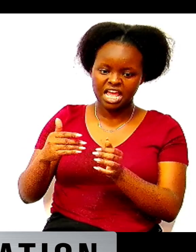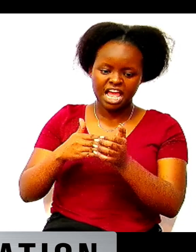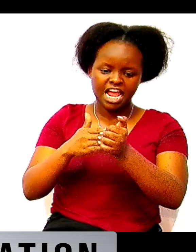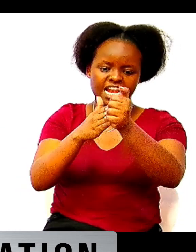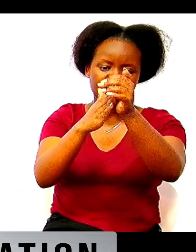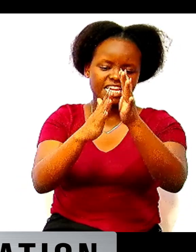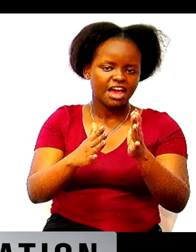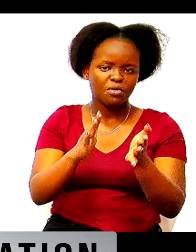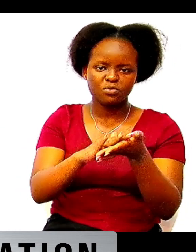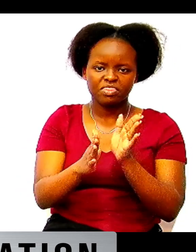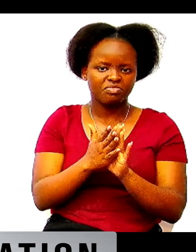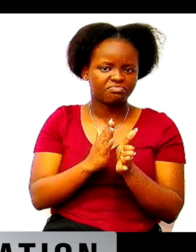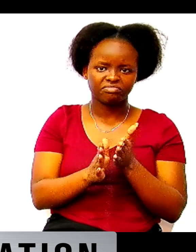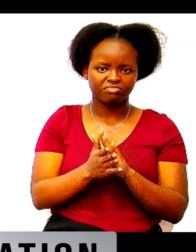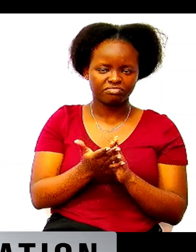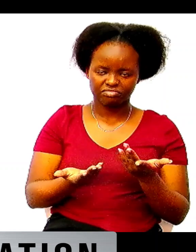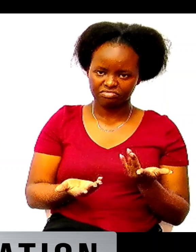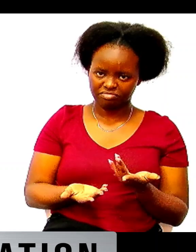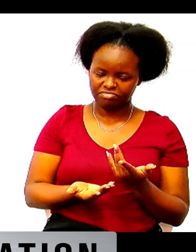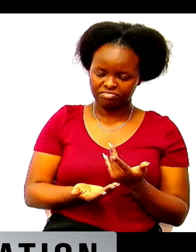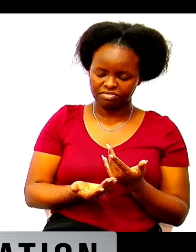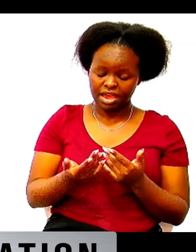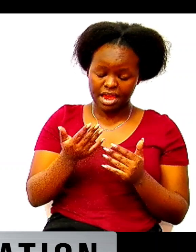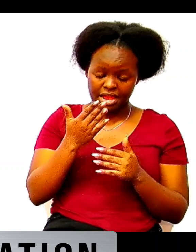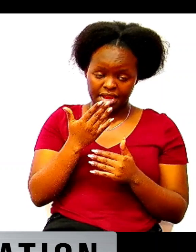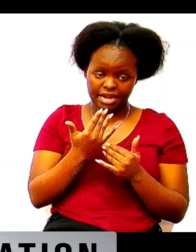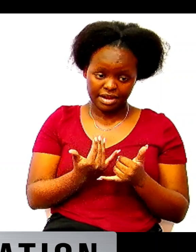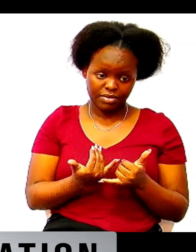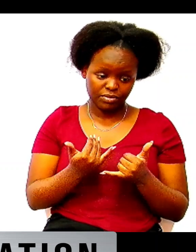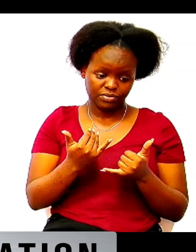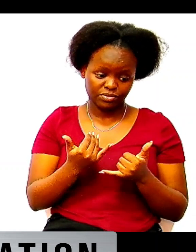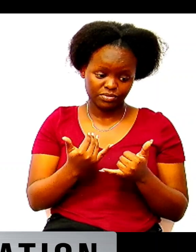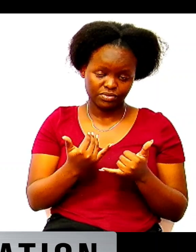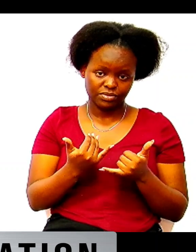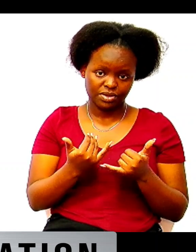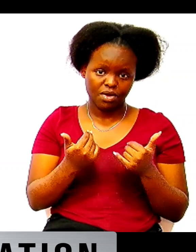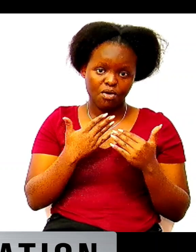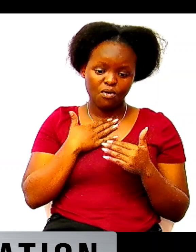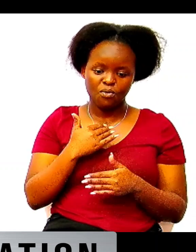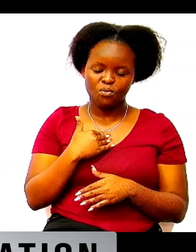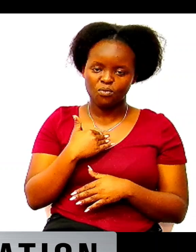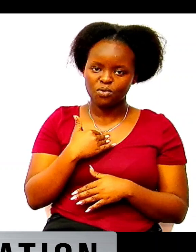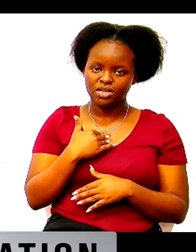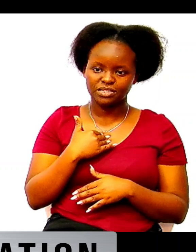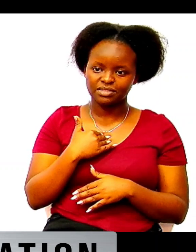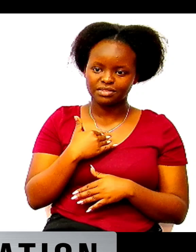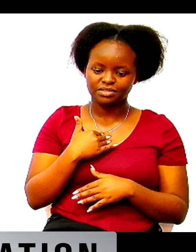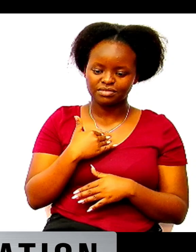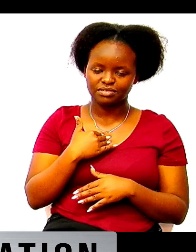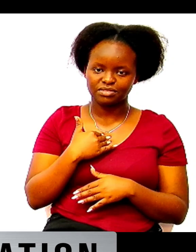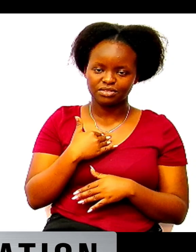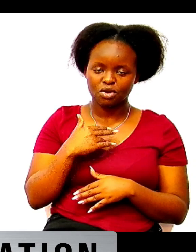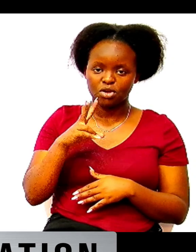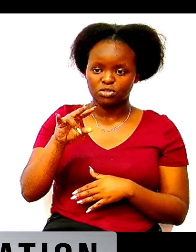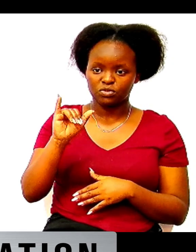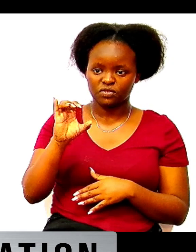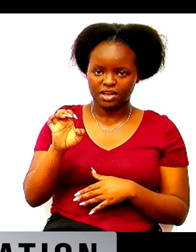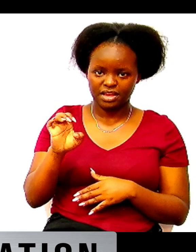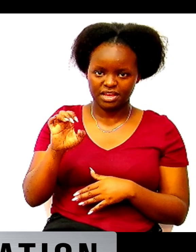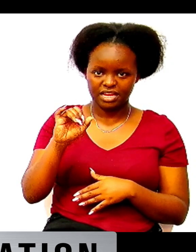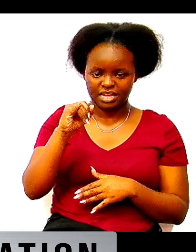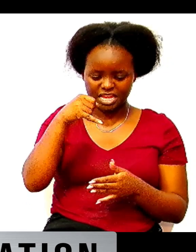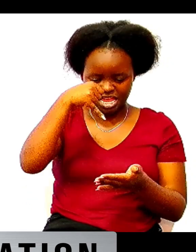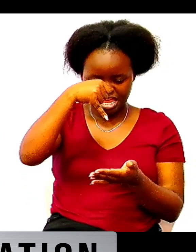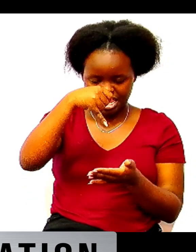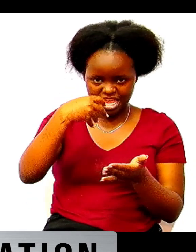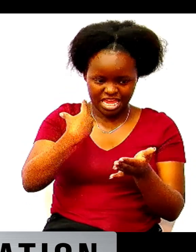you need a leader. And by the way, anasimama na inject. Ni sawa, some of us are not going to